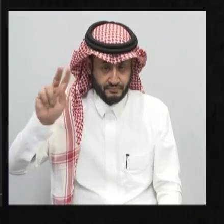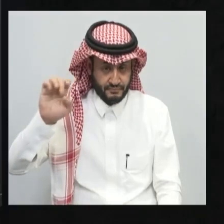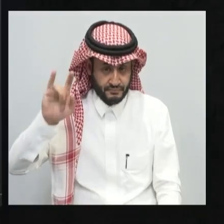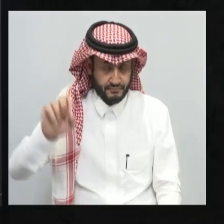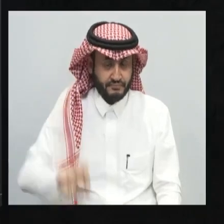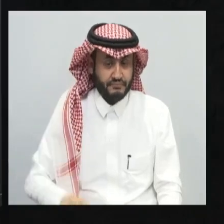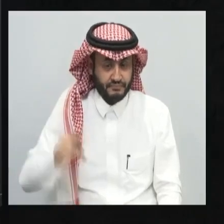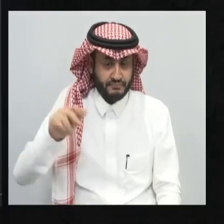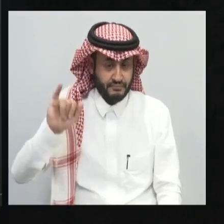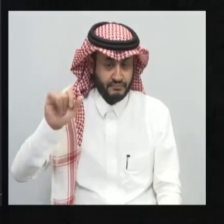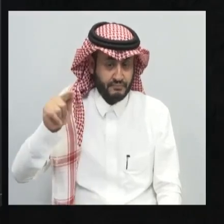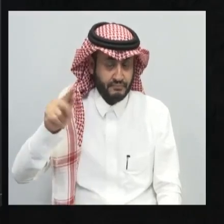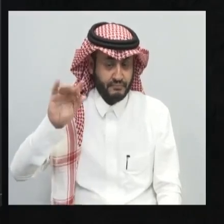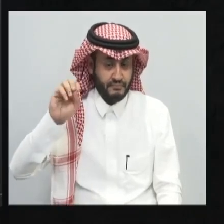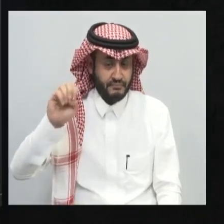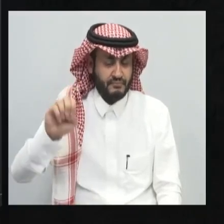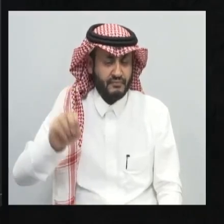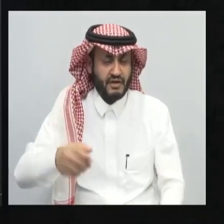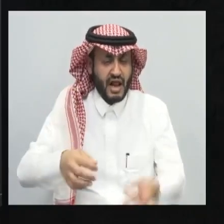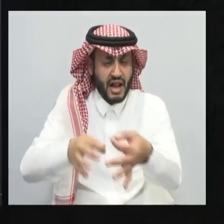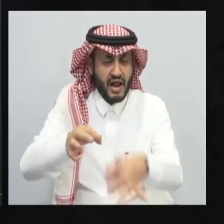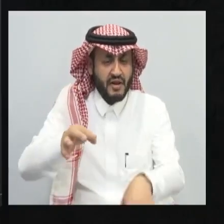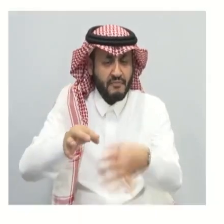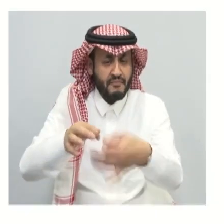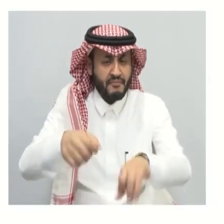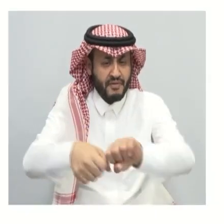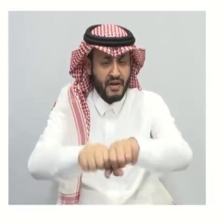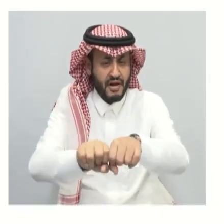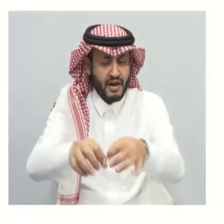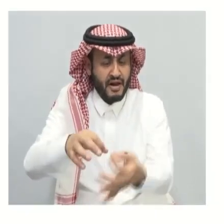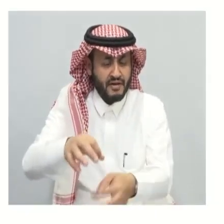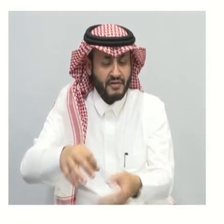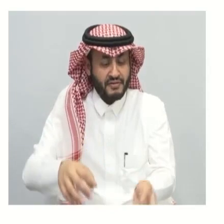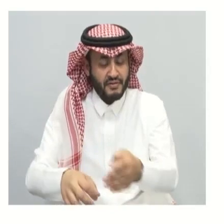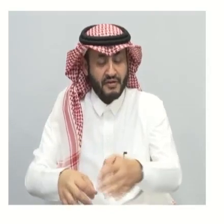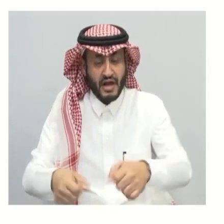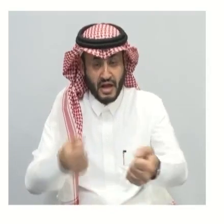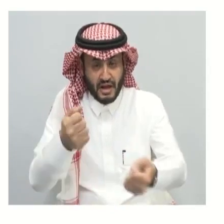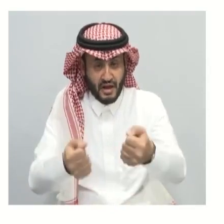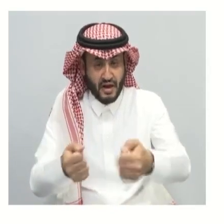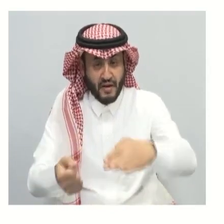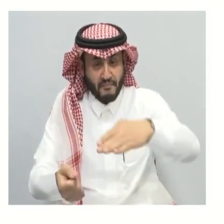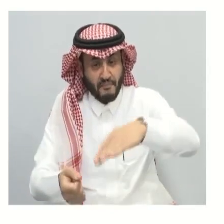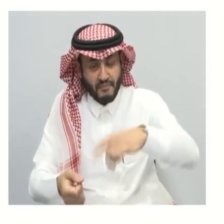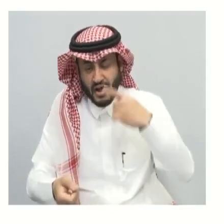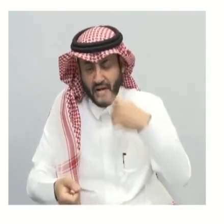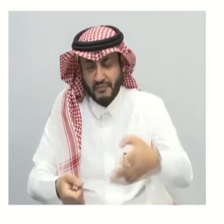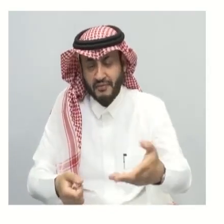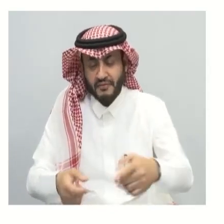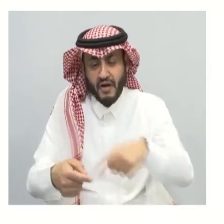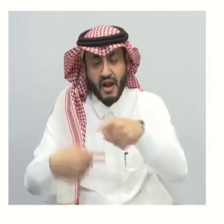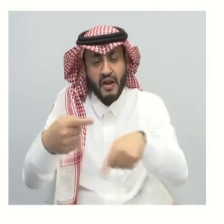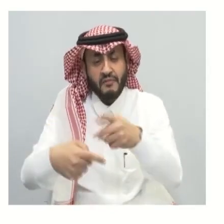it leaks, not the dripping faucet. Then we're having here a car. What's wrong with the